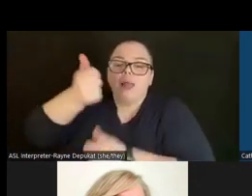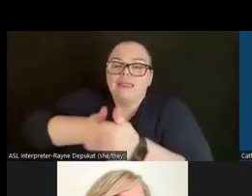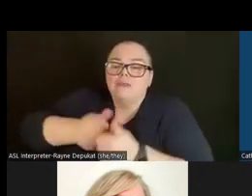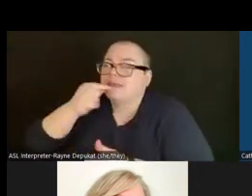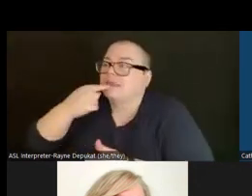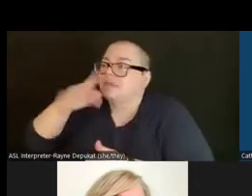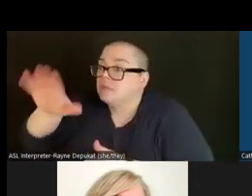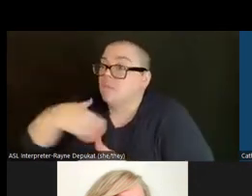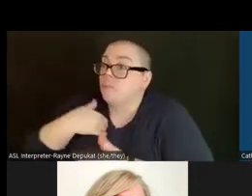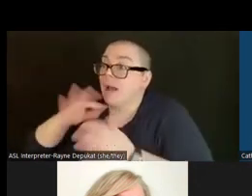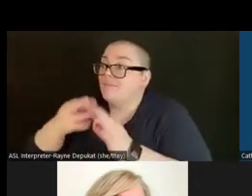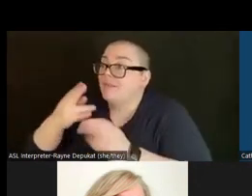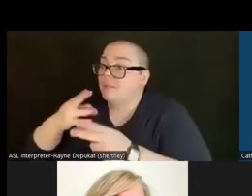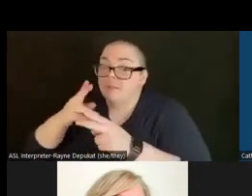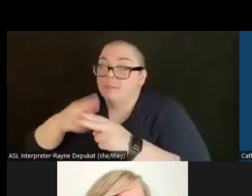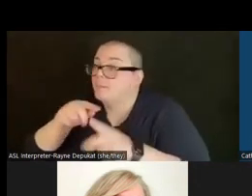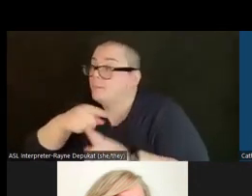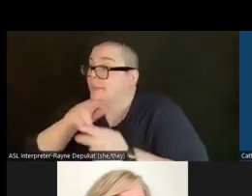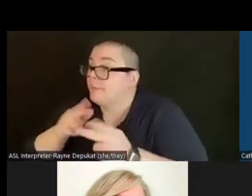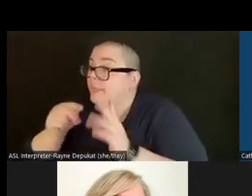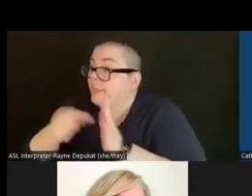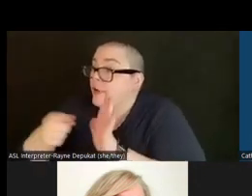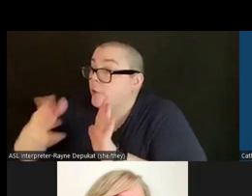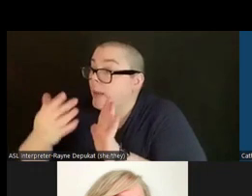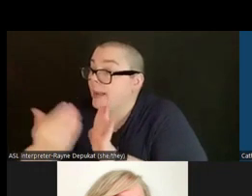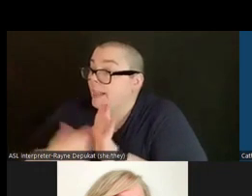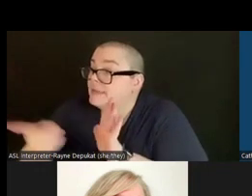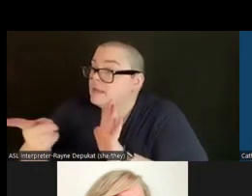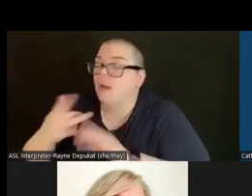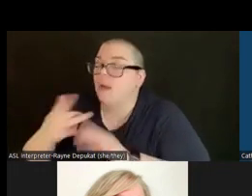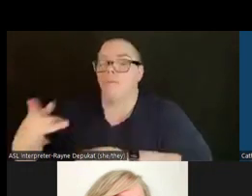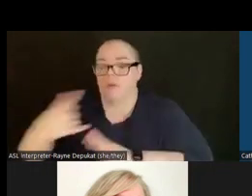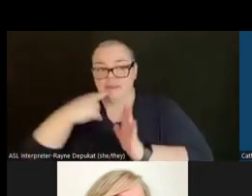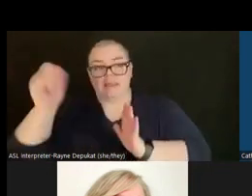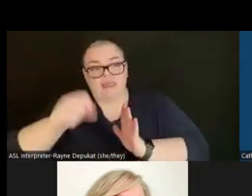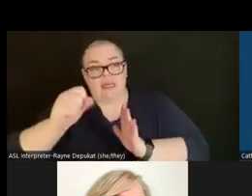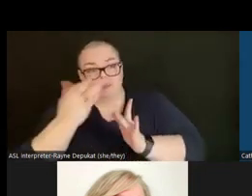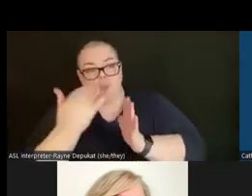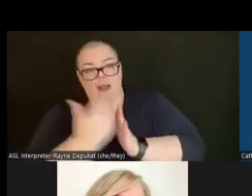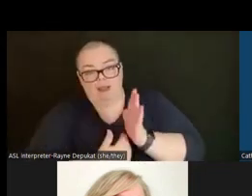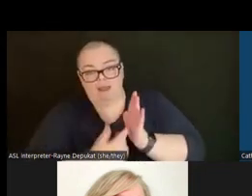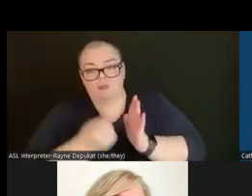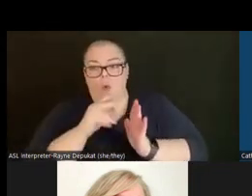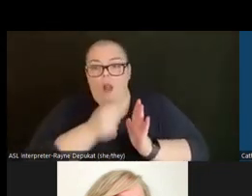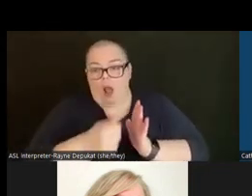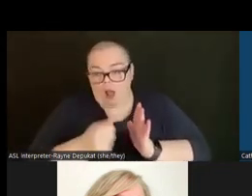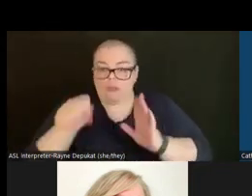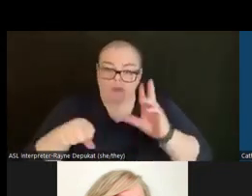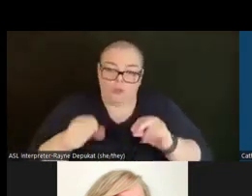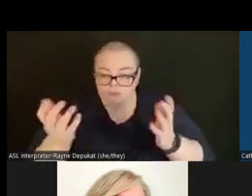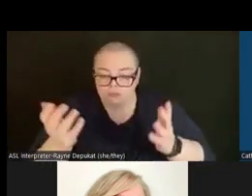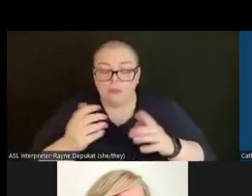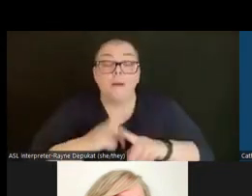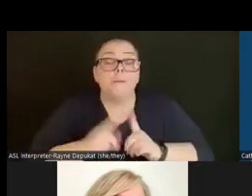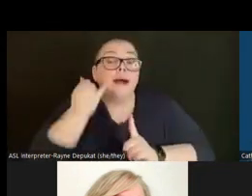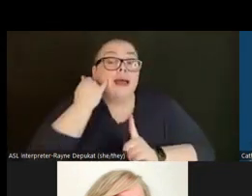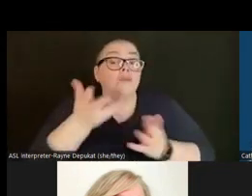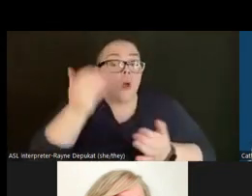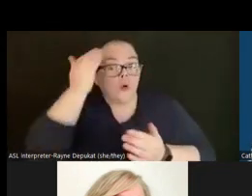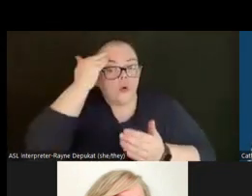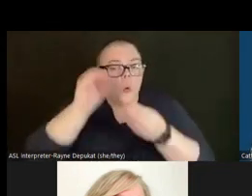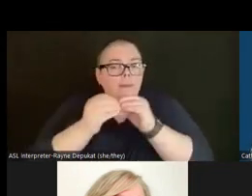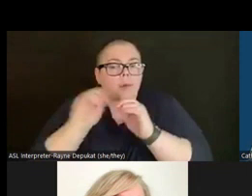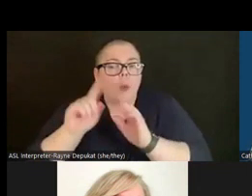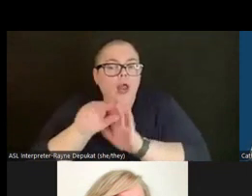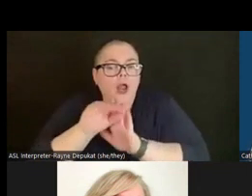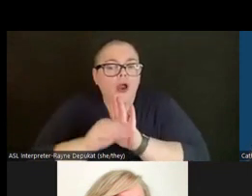Now, they will usually say, yes, they're on the waiting list, or no, they're not on the waiting list. But if you want to know where they are in